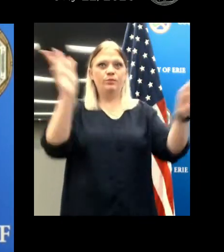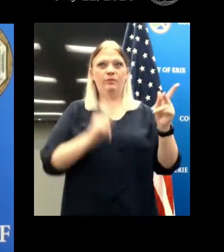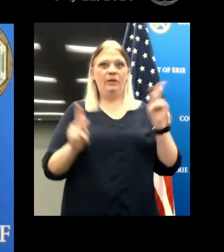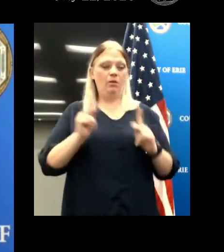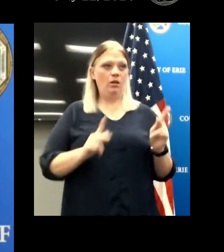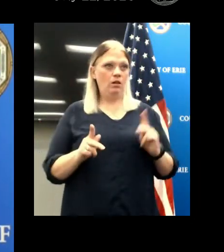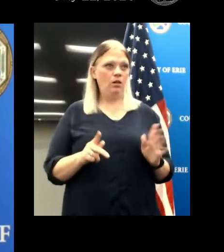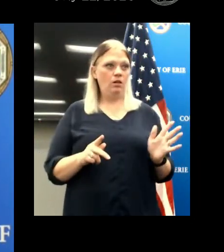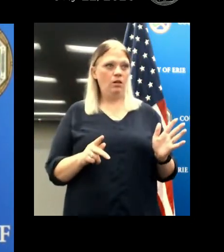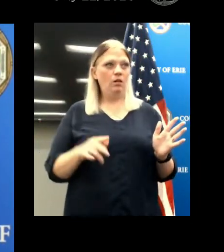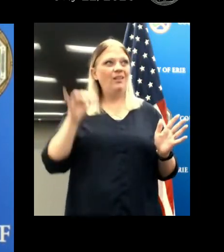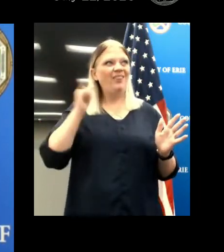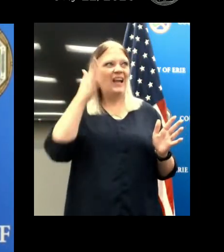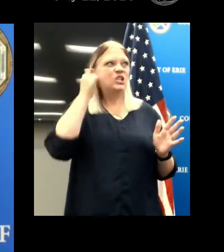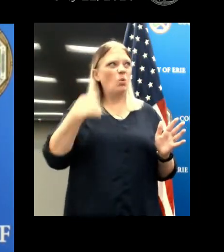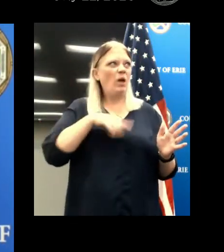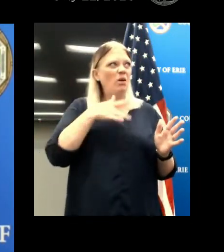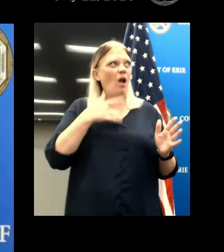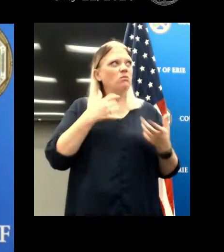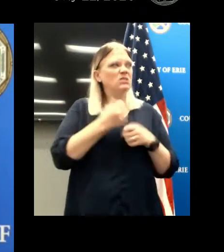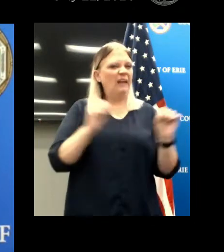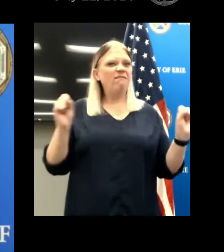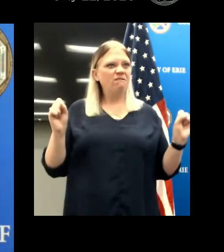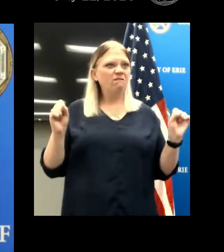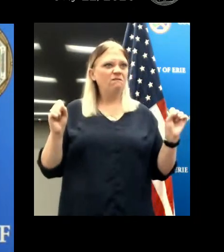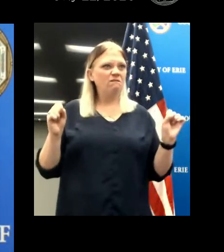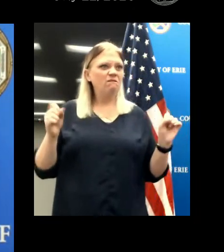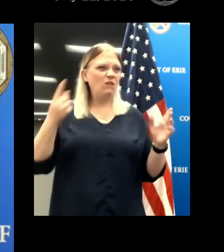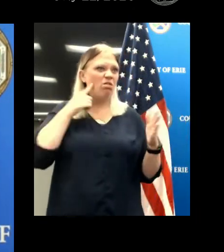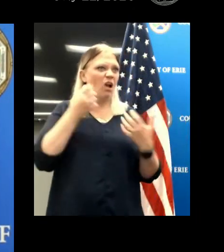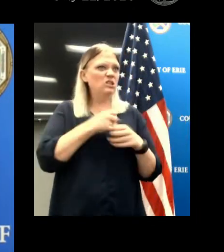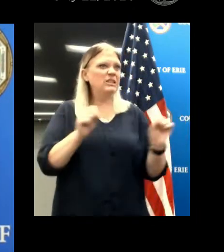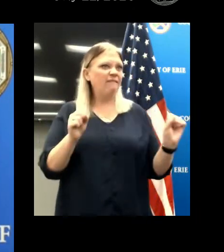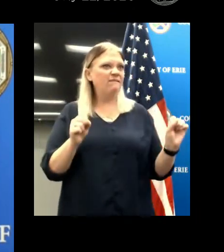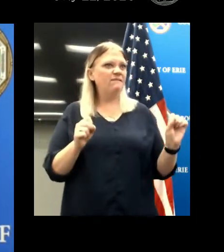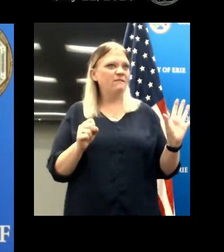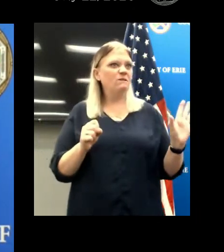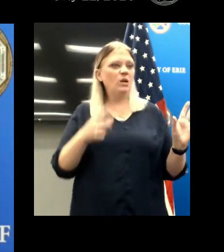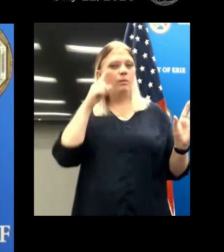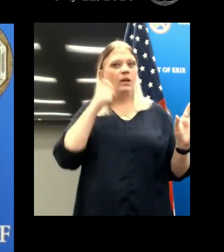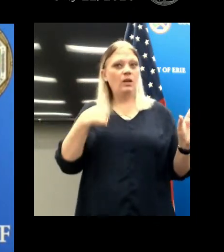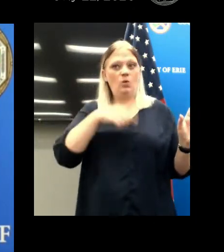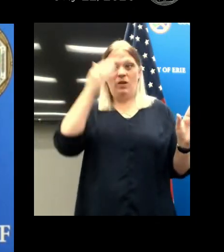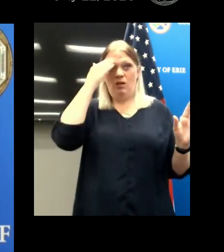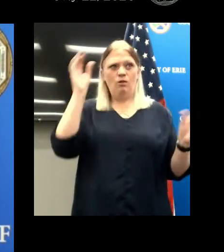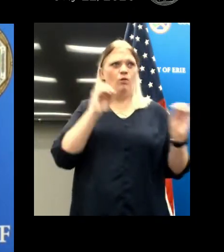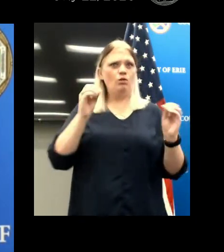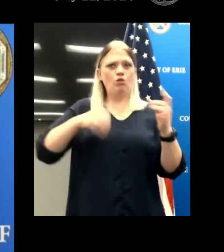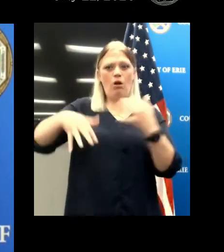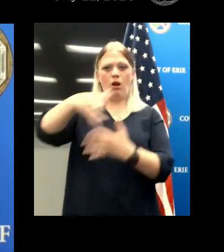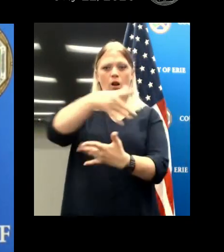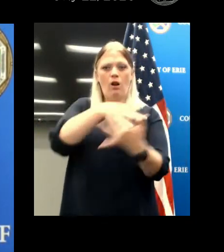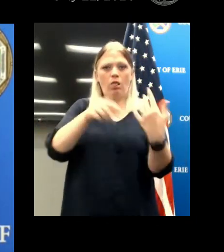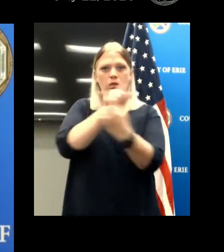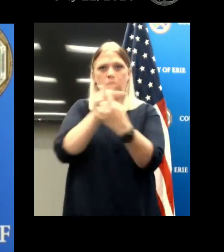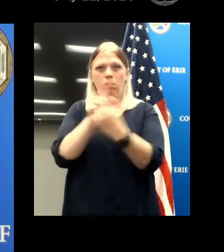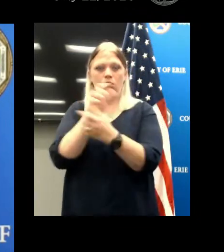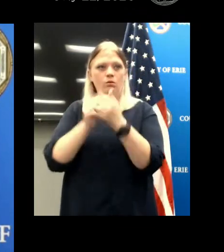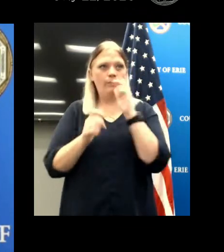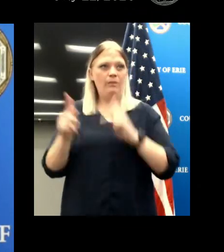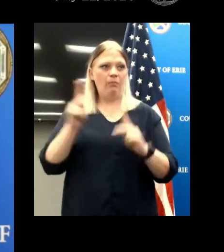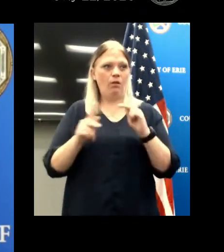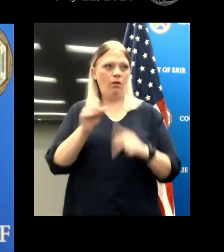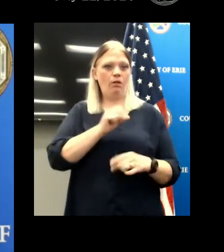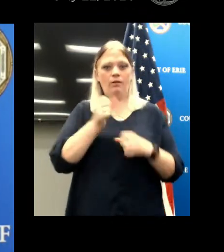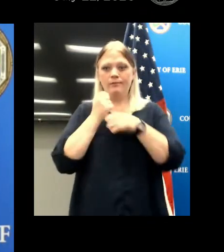And that's why we felt it was safe. We felt it was safe in that regards because we knew there would be no commingling of the general public with the